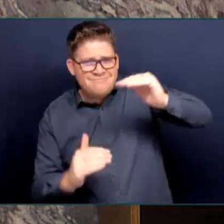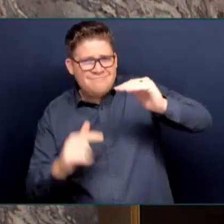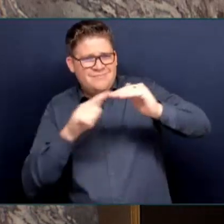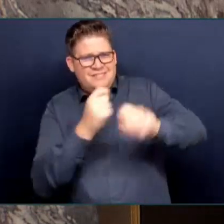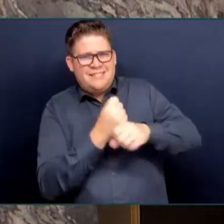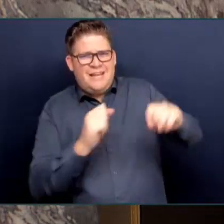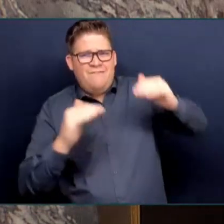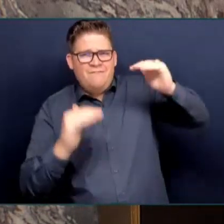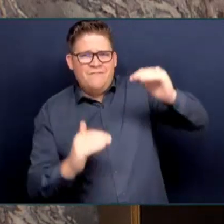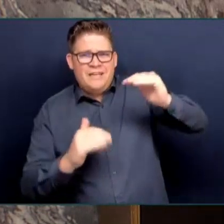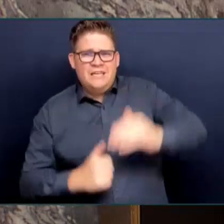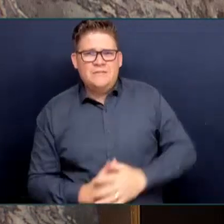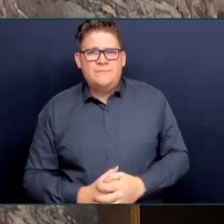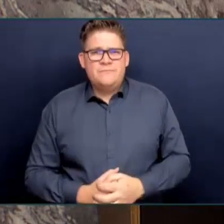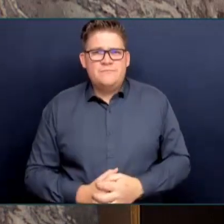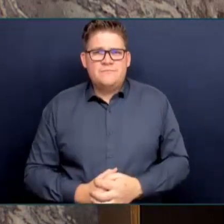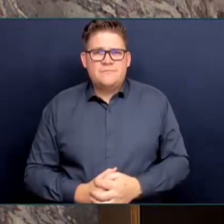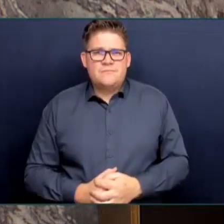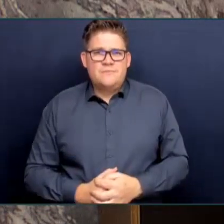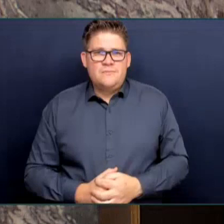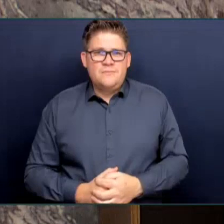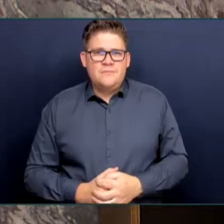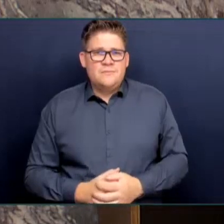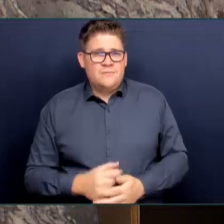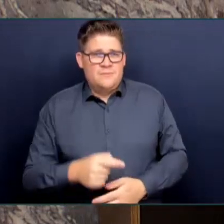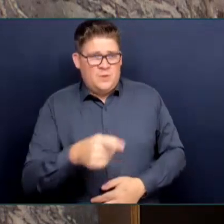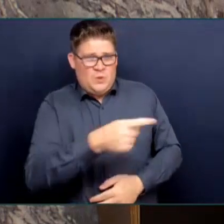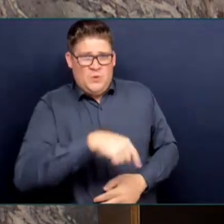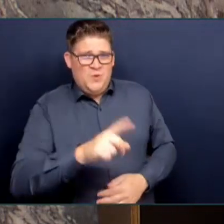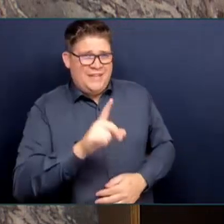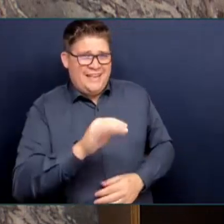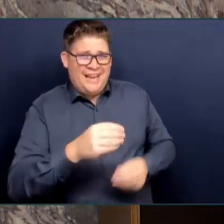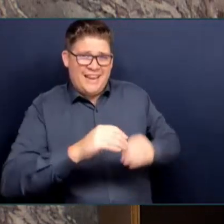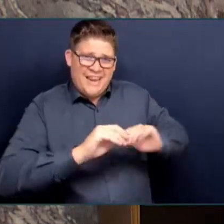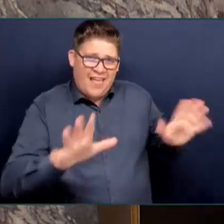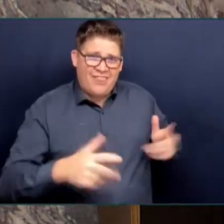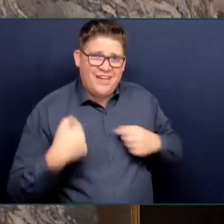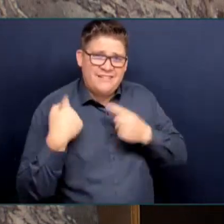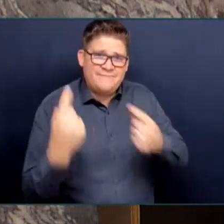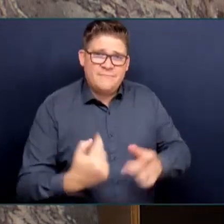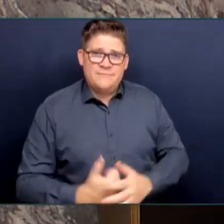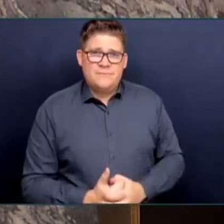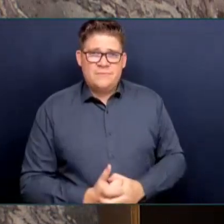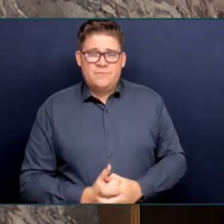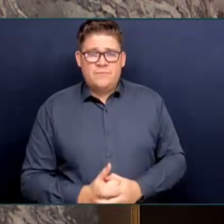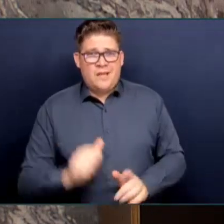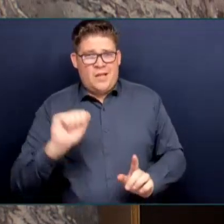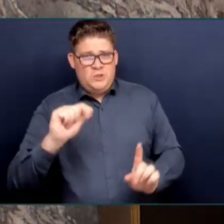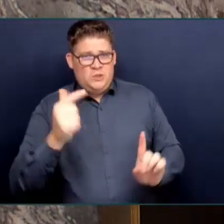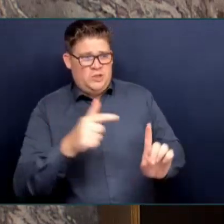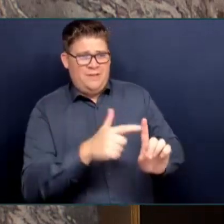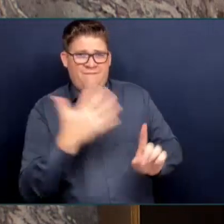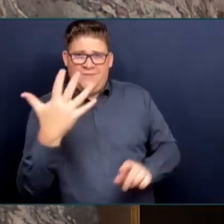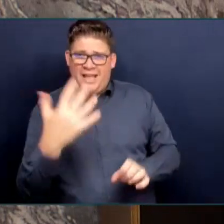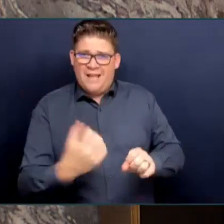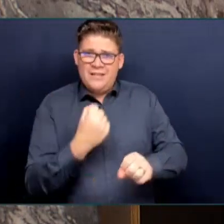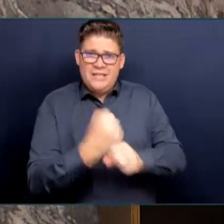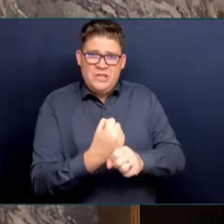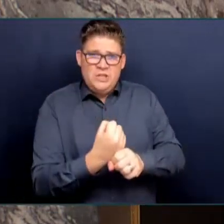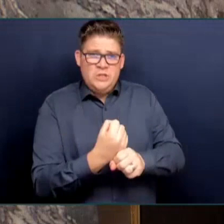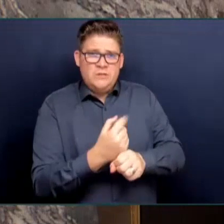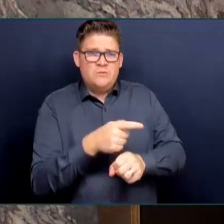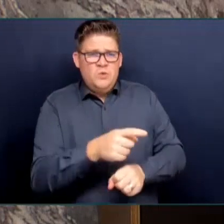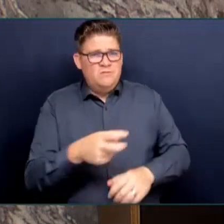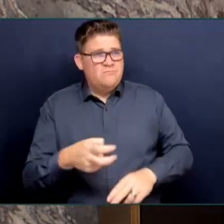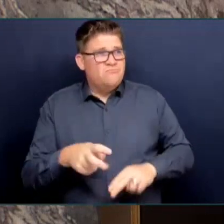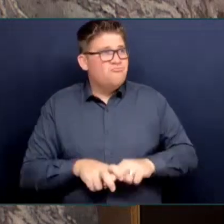there as Attorney General for 5 years and did nothing. Mr. Speaker, playing politics with the safety of